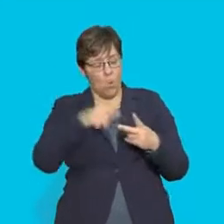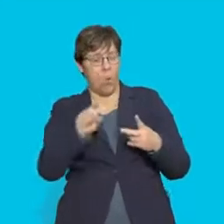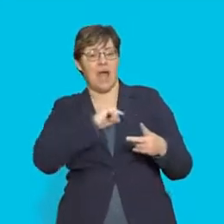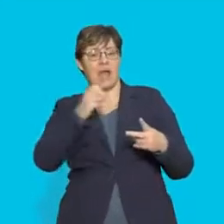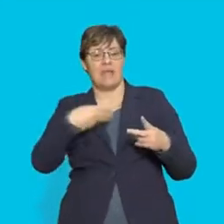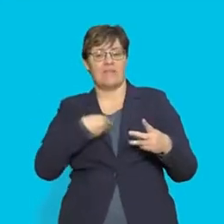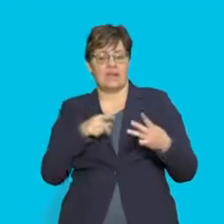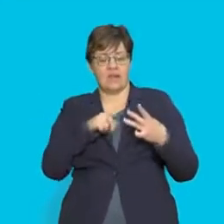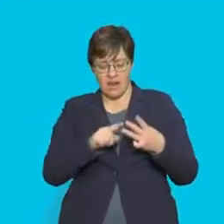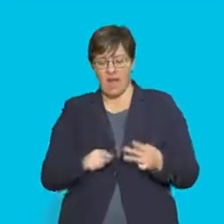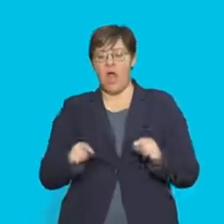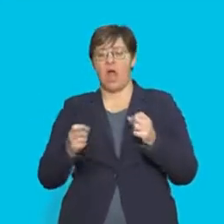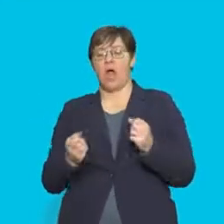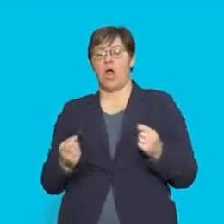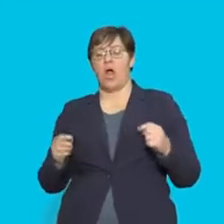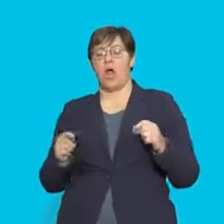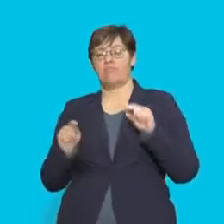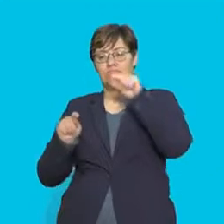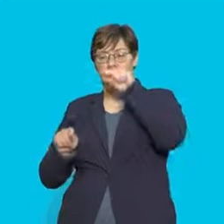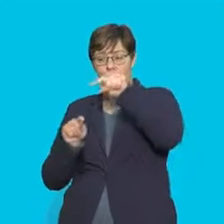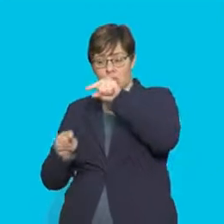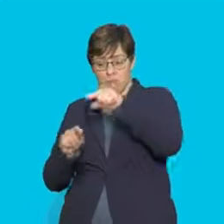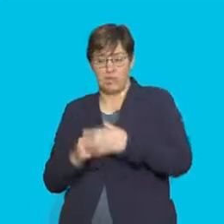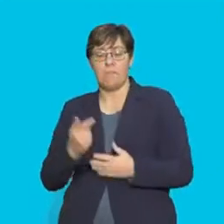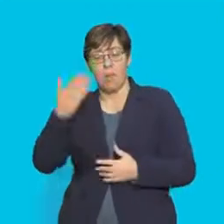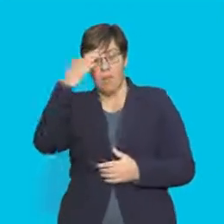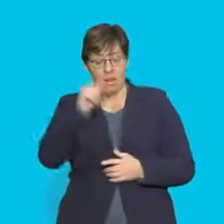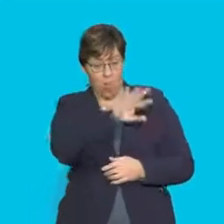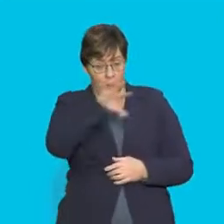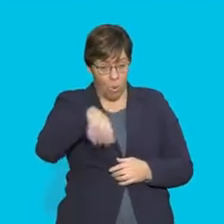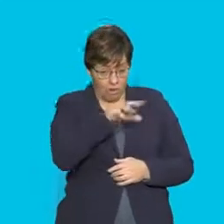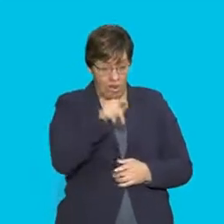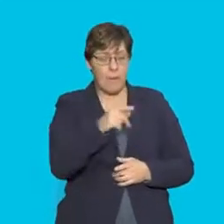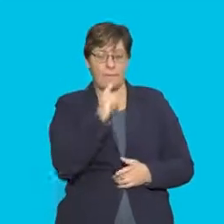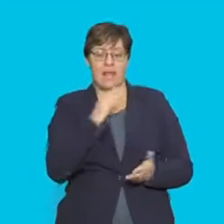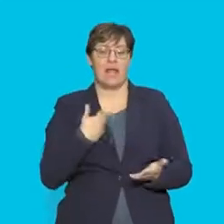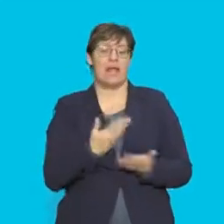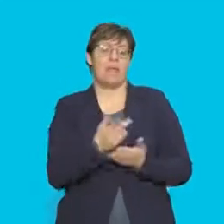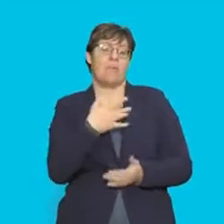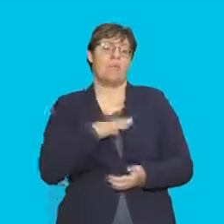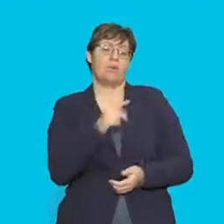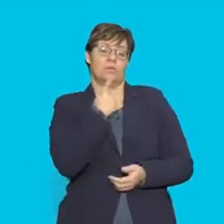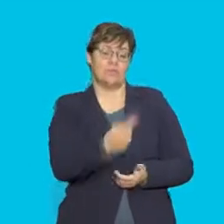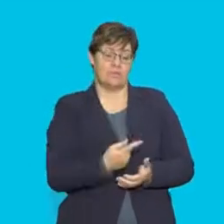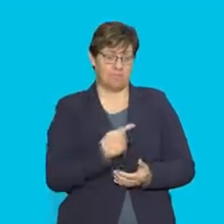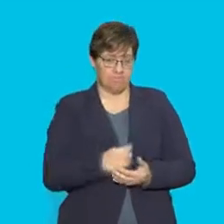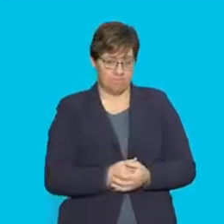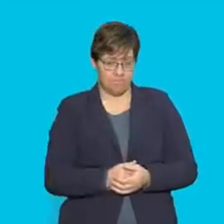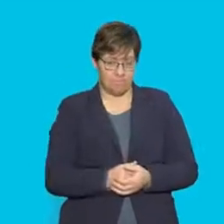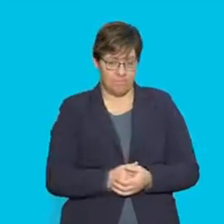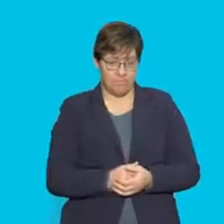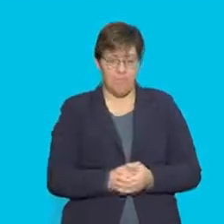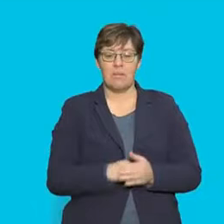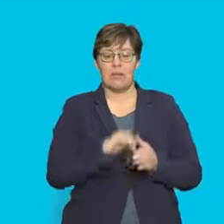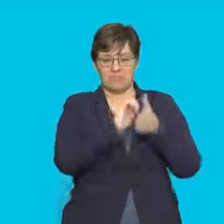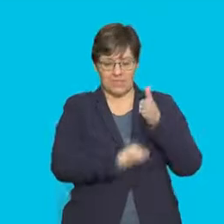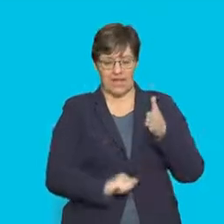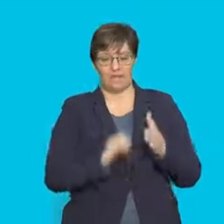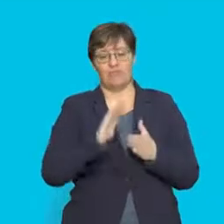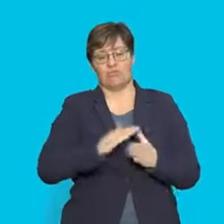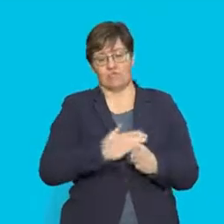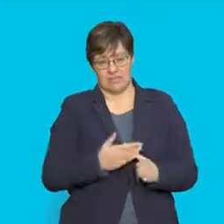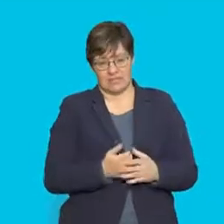given. I know this corresponding. If I link all of that, then I can claim what they want me to prove, and I will be